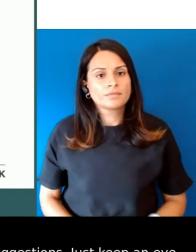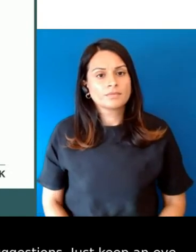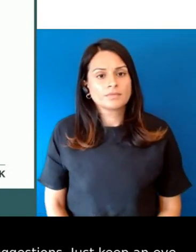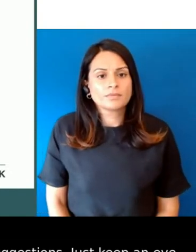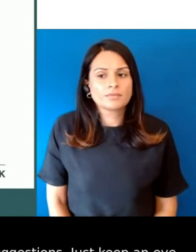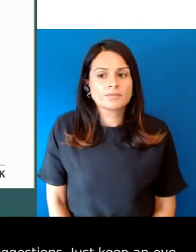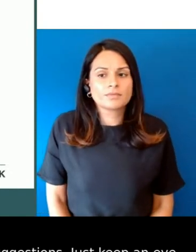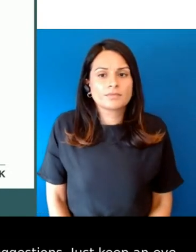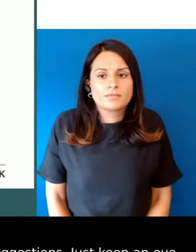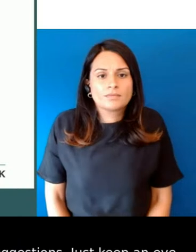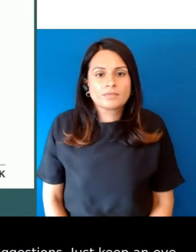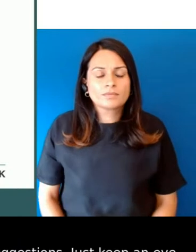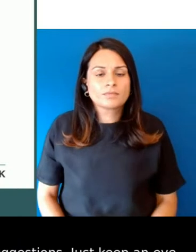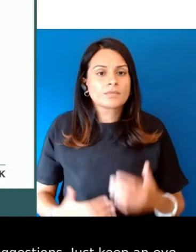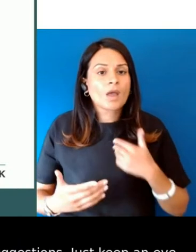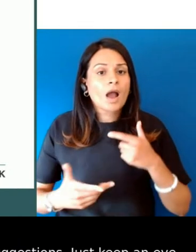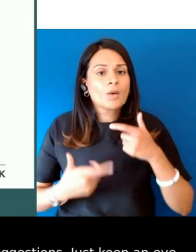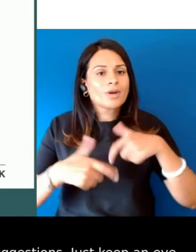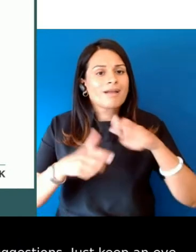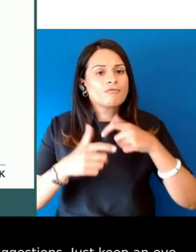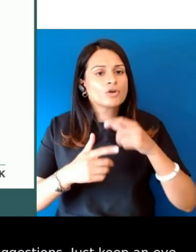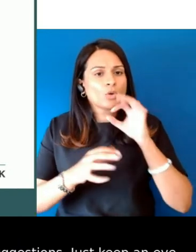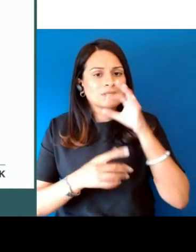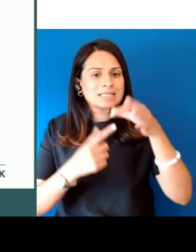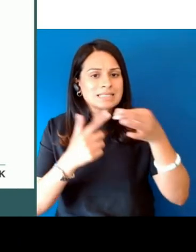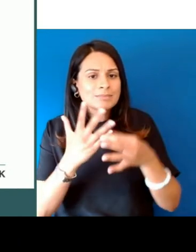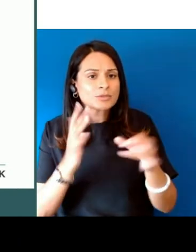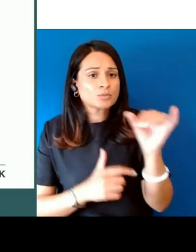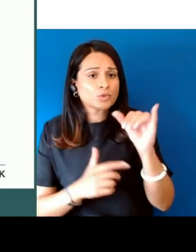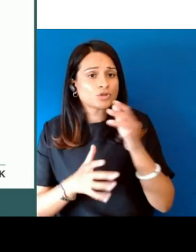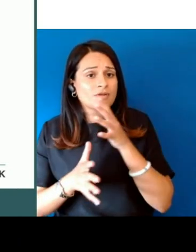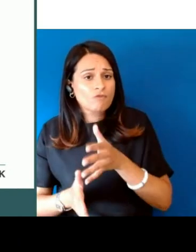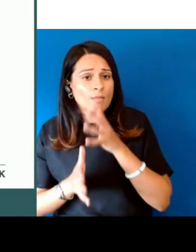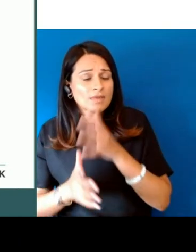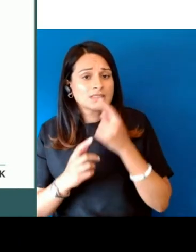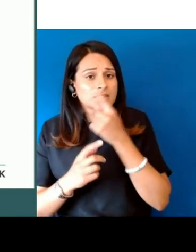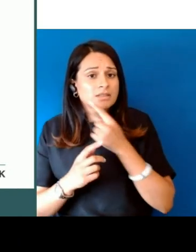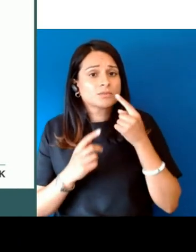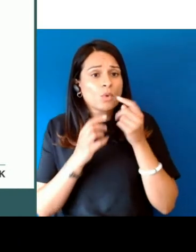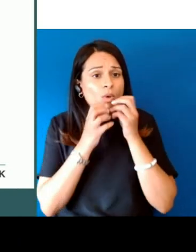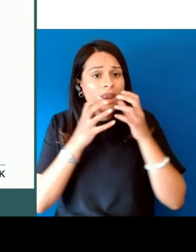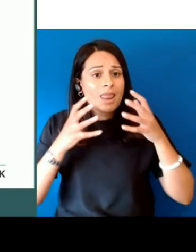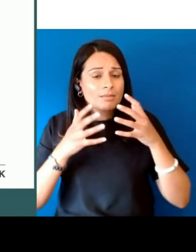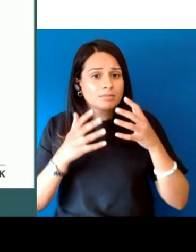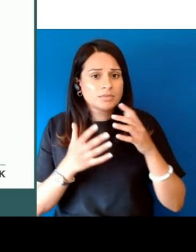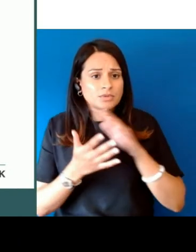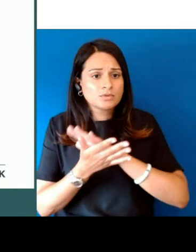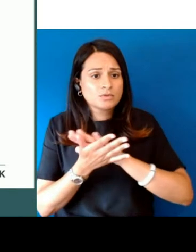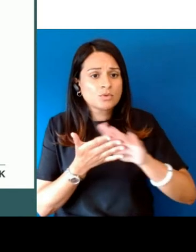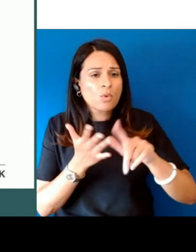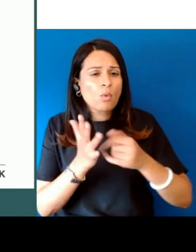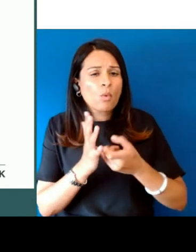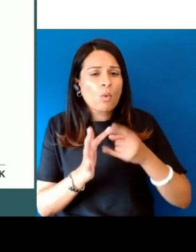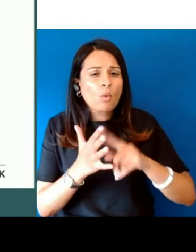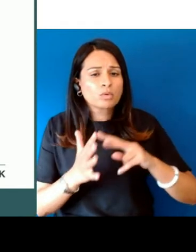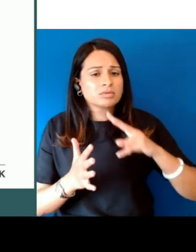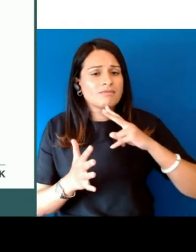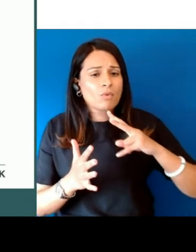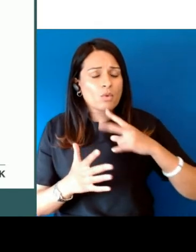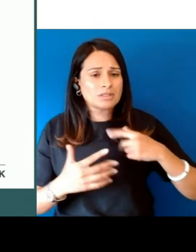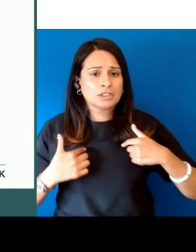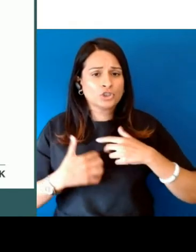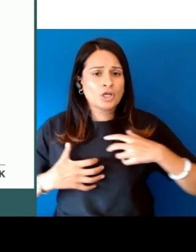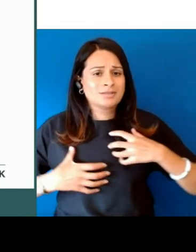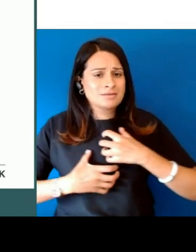so just run through those symptoms again so vomiting swollen lips hoarse voice feeling of tight chest they're thinking about though